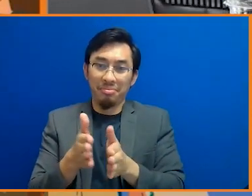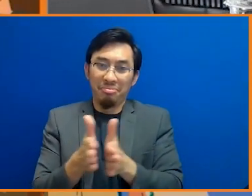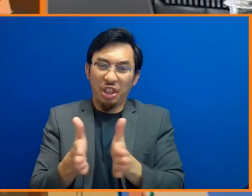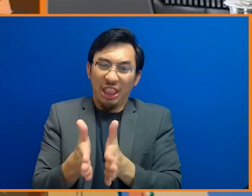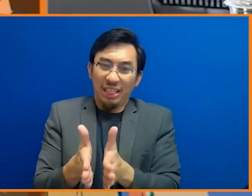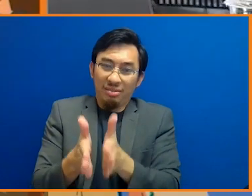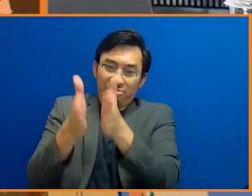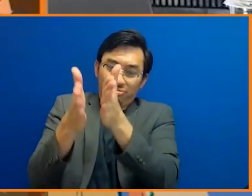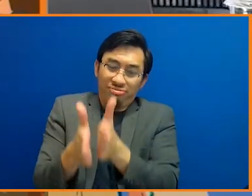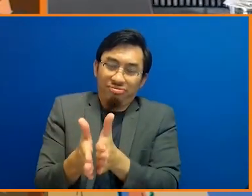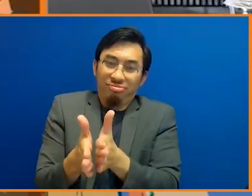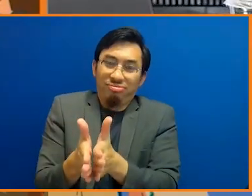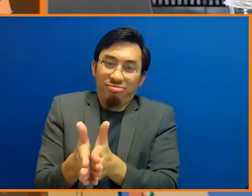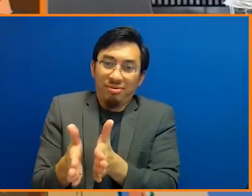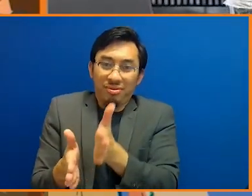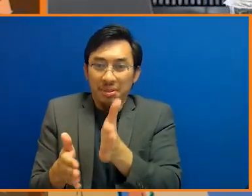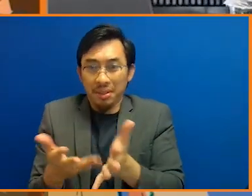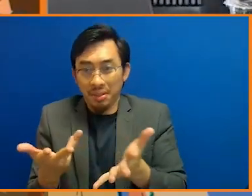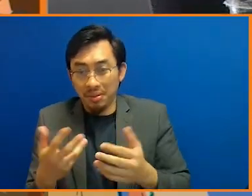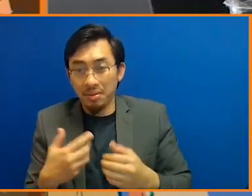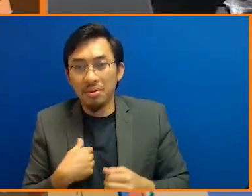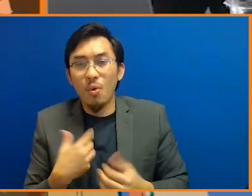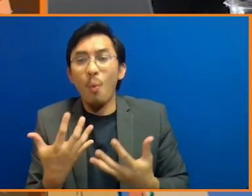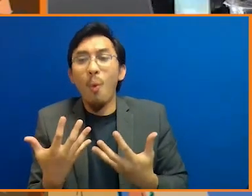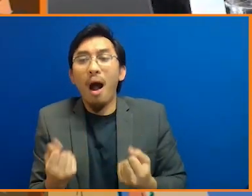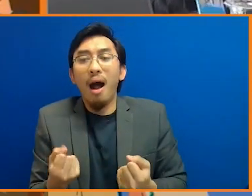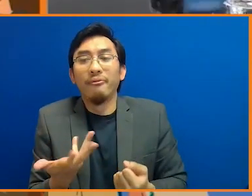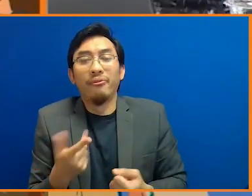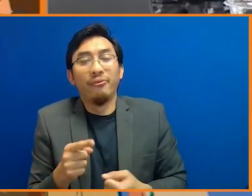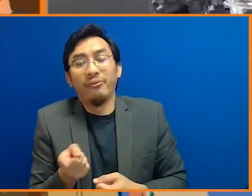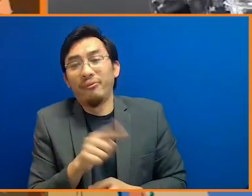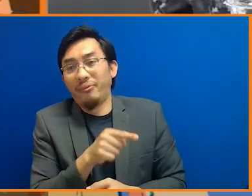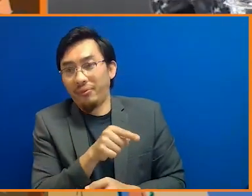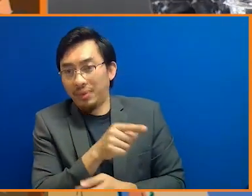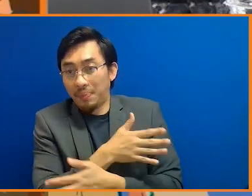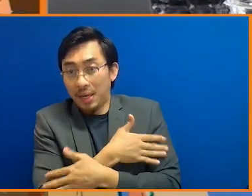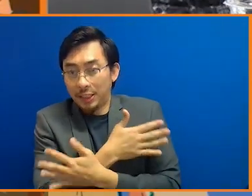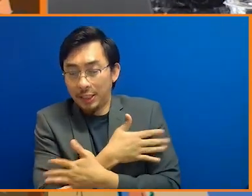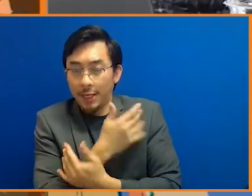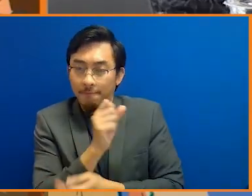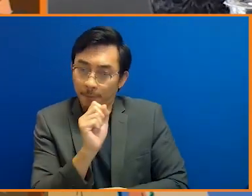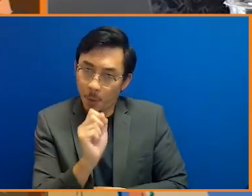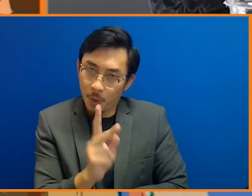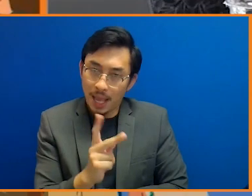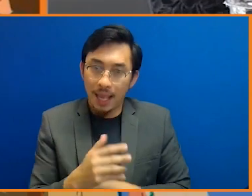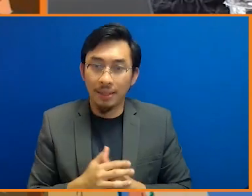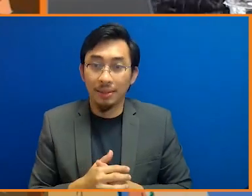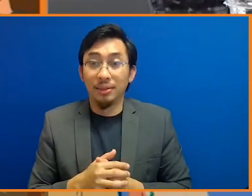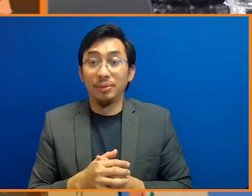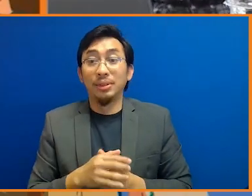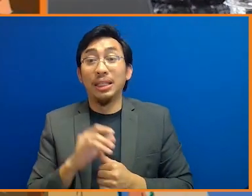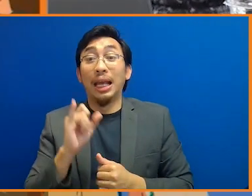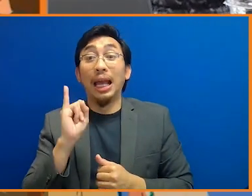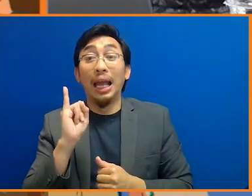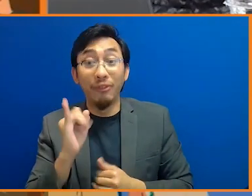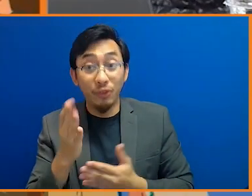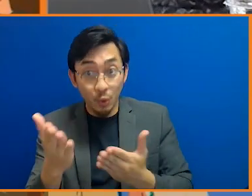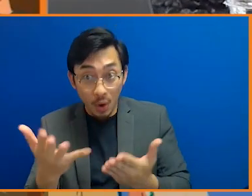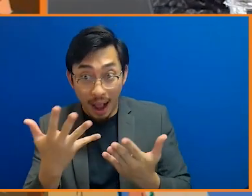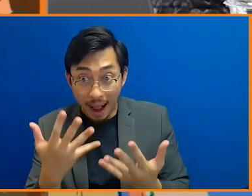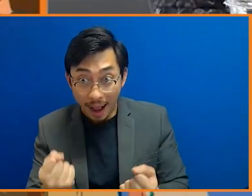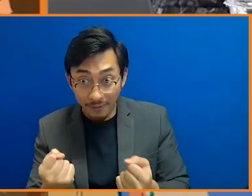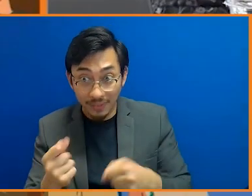thick coastal forest, so what do we have in Banda Aceh, right? So okay, if you have a